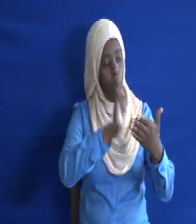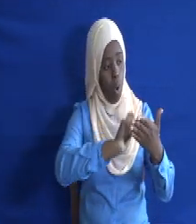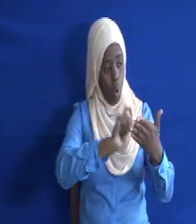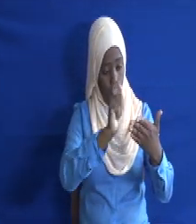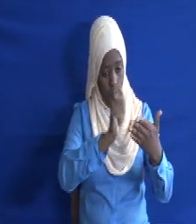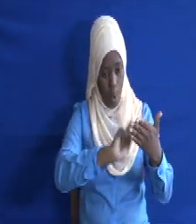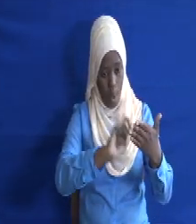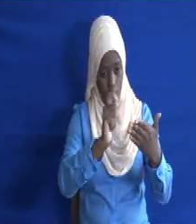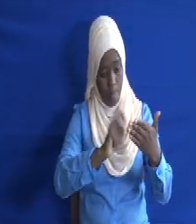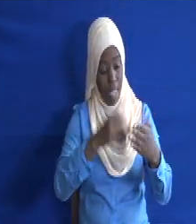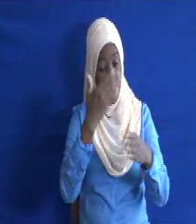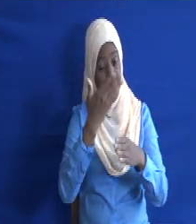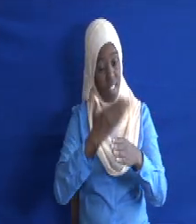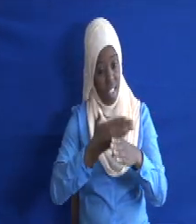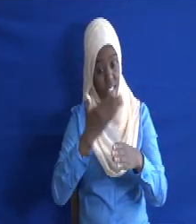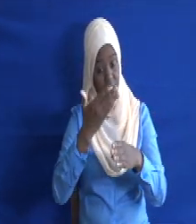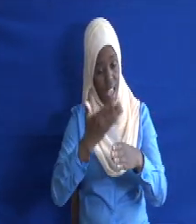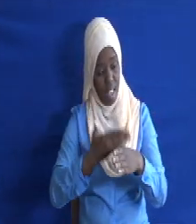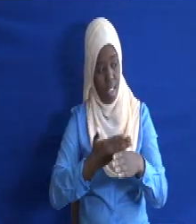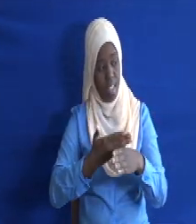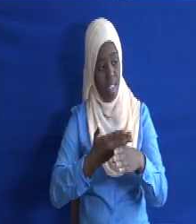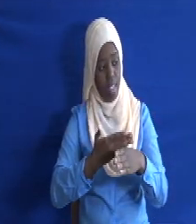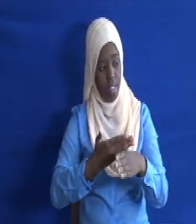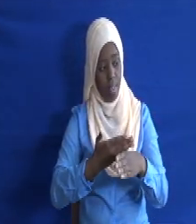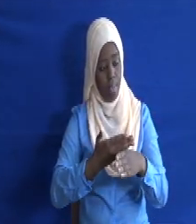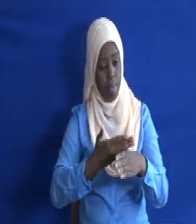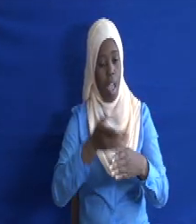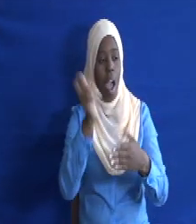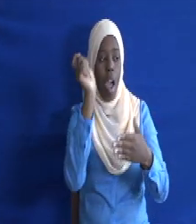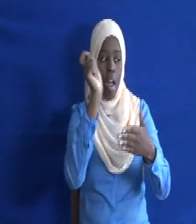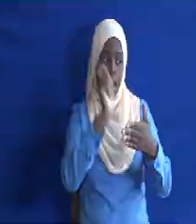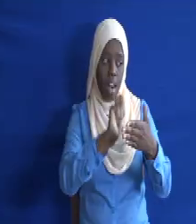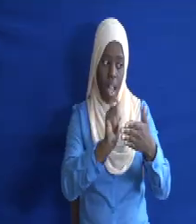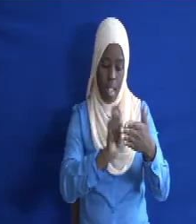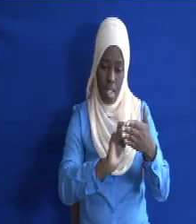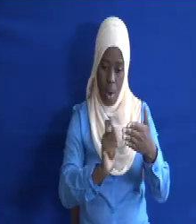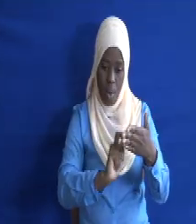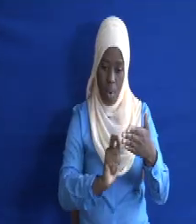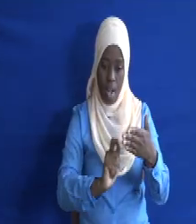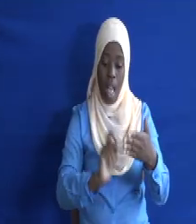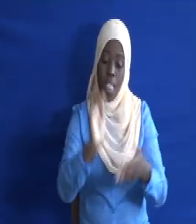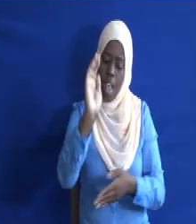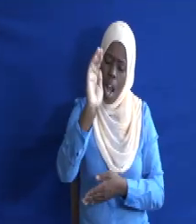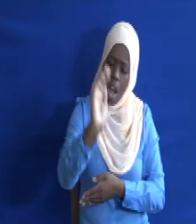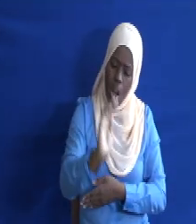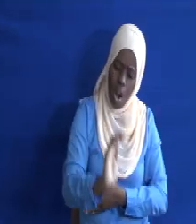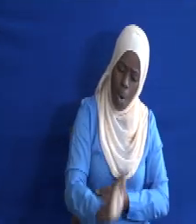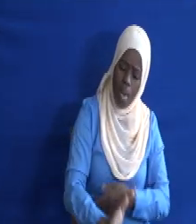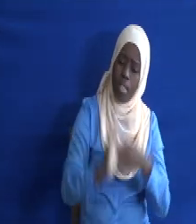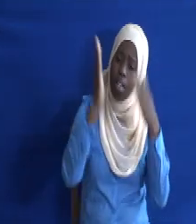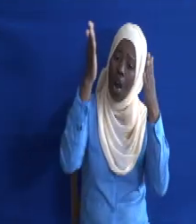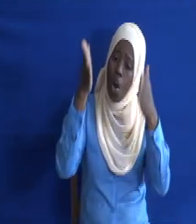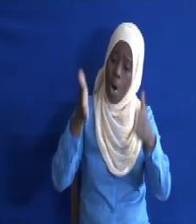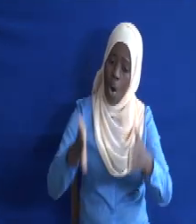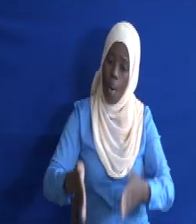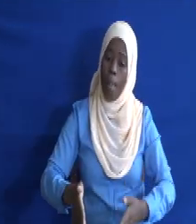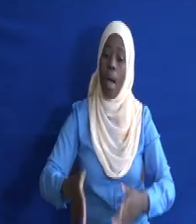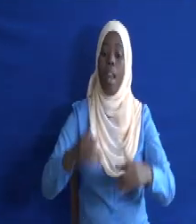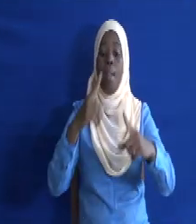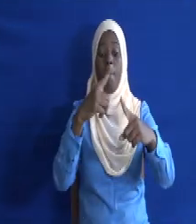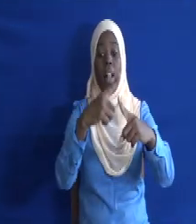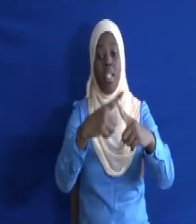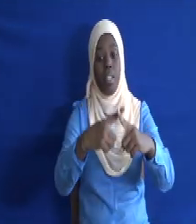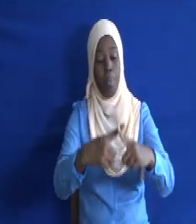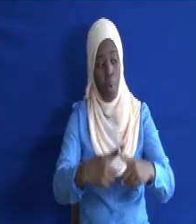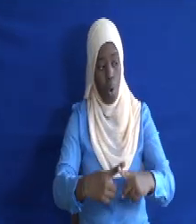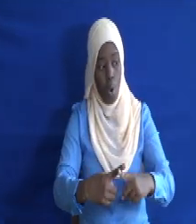copy and do the following exercise for practice. Write down the lowest common multiple